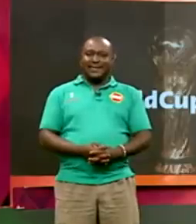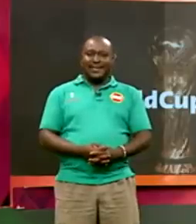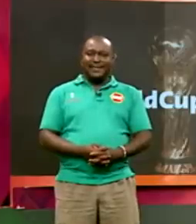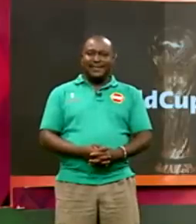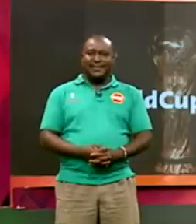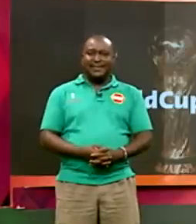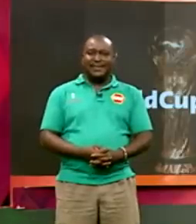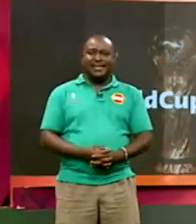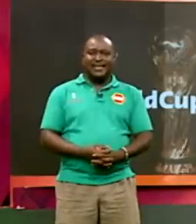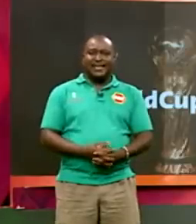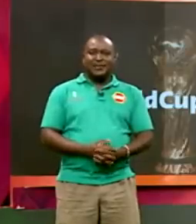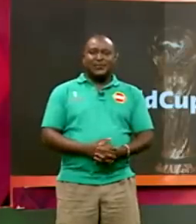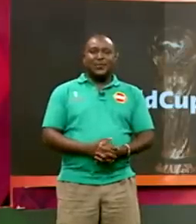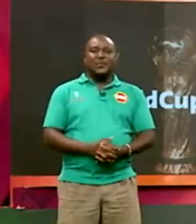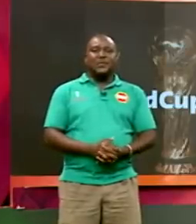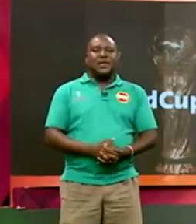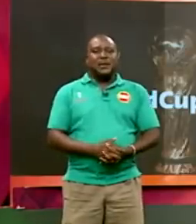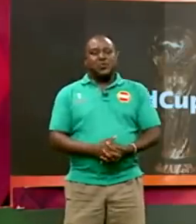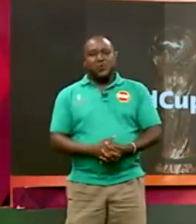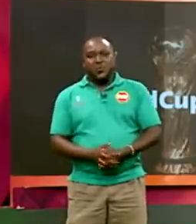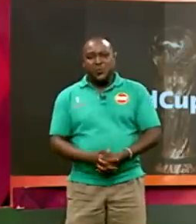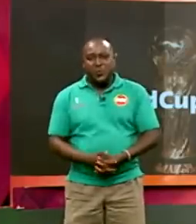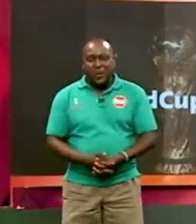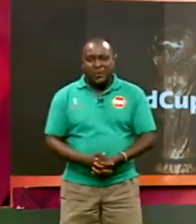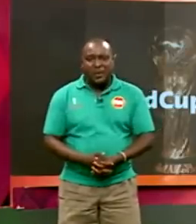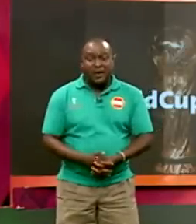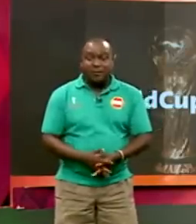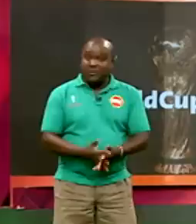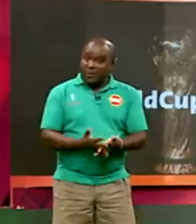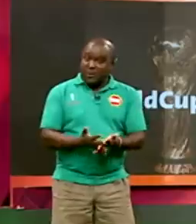September 1986 from...